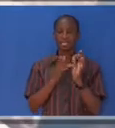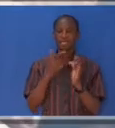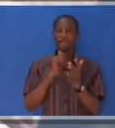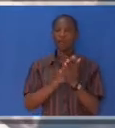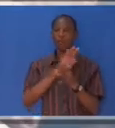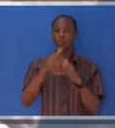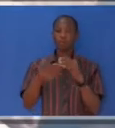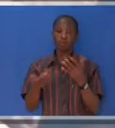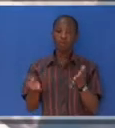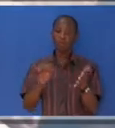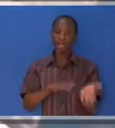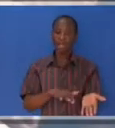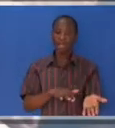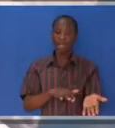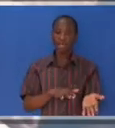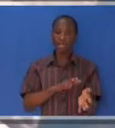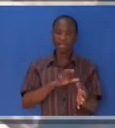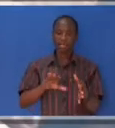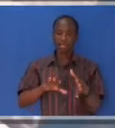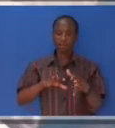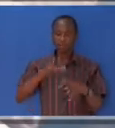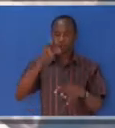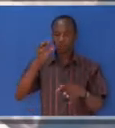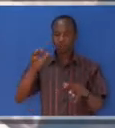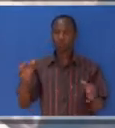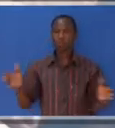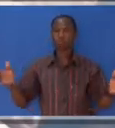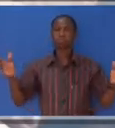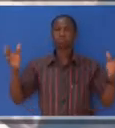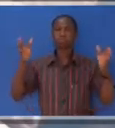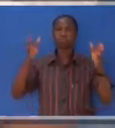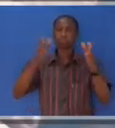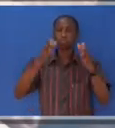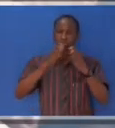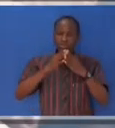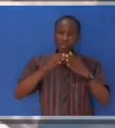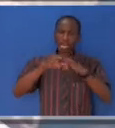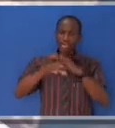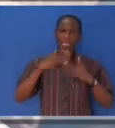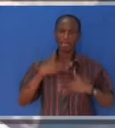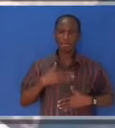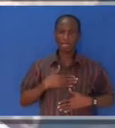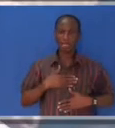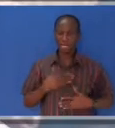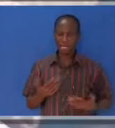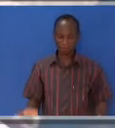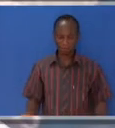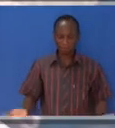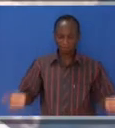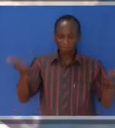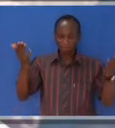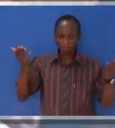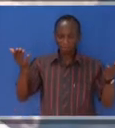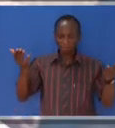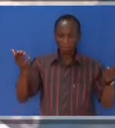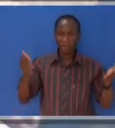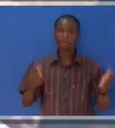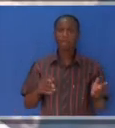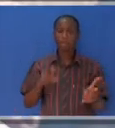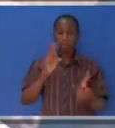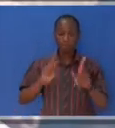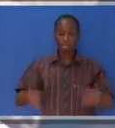mu no awurade de won ahonhom beba na won aba se won nipadue no asori afre wufo mu na won a wo